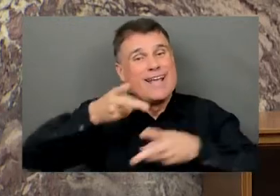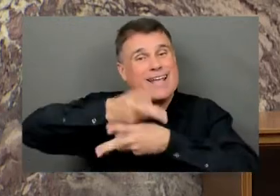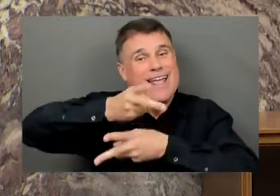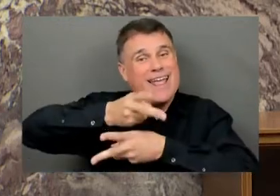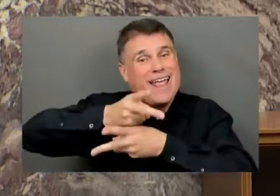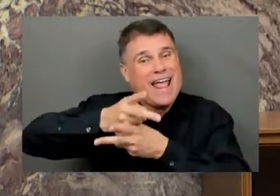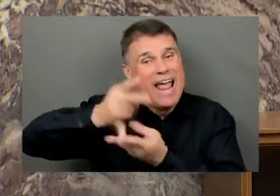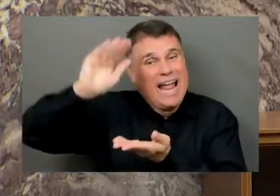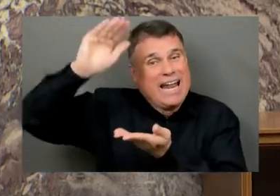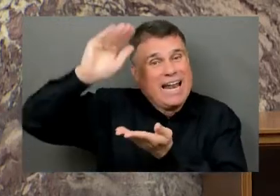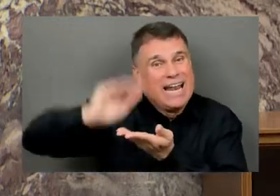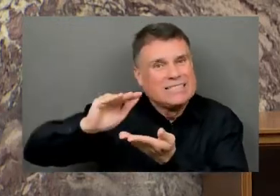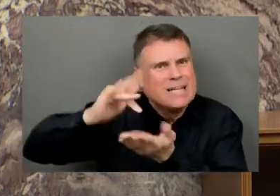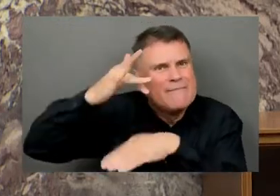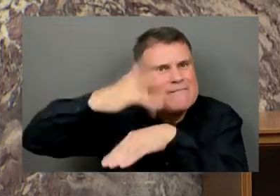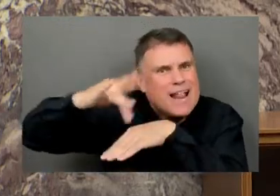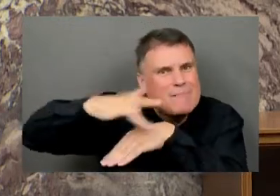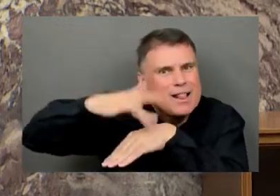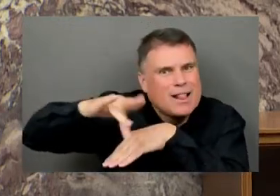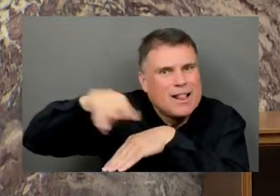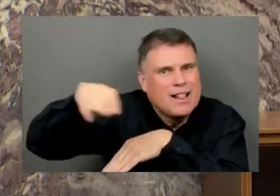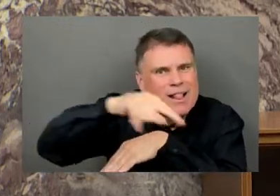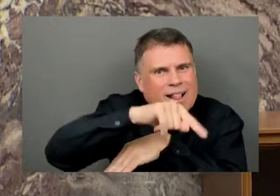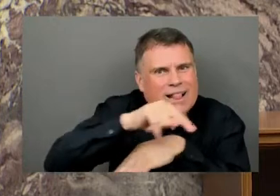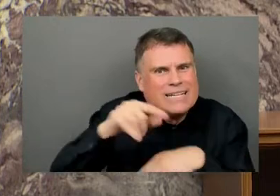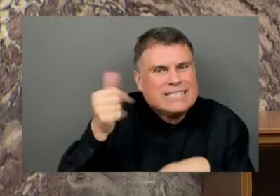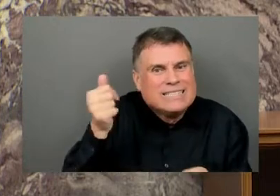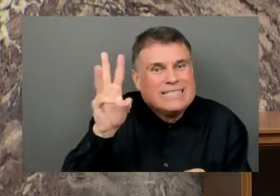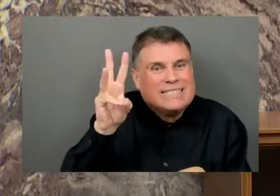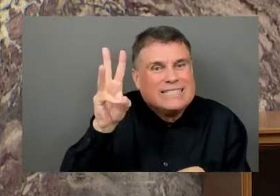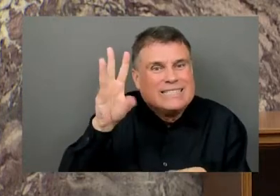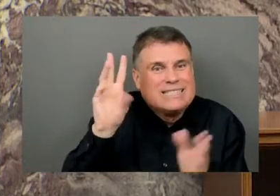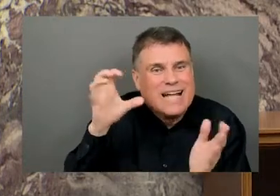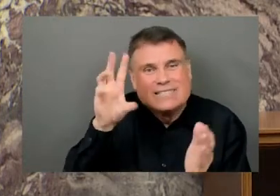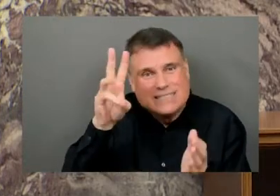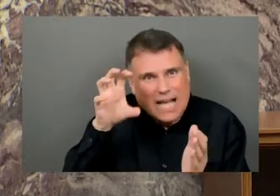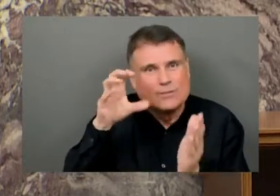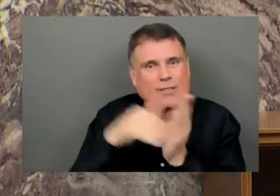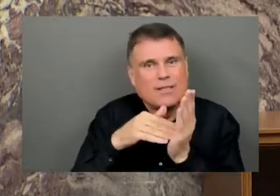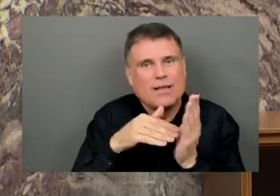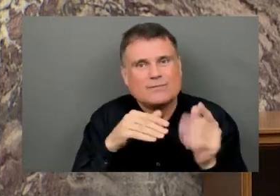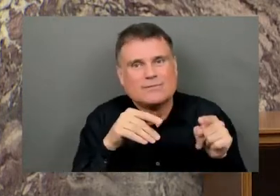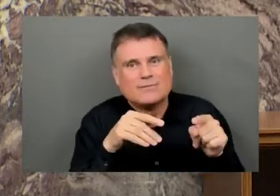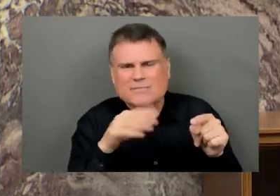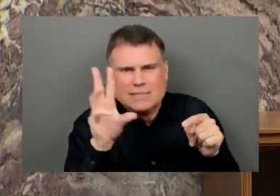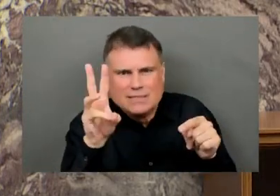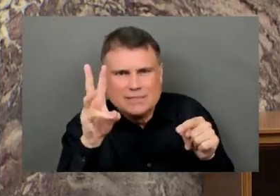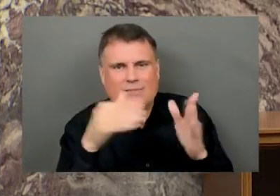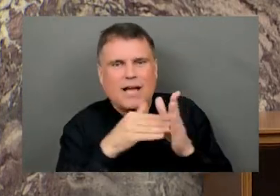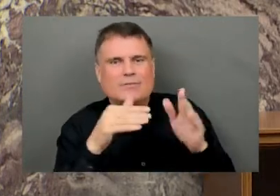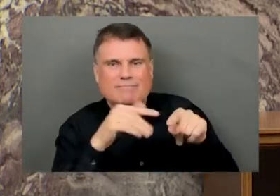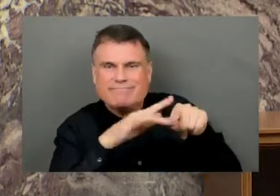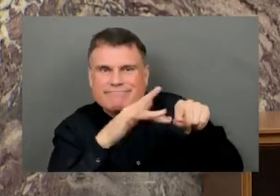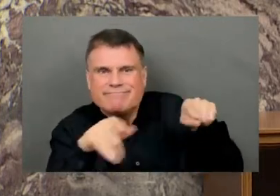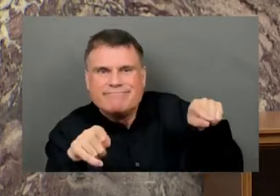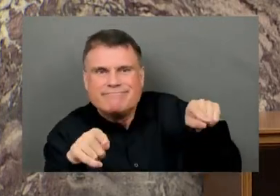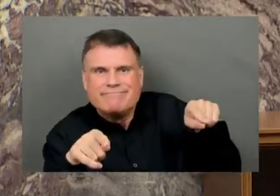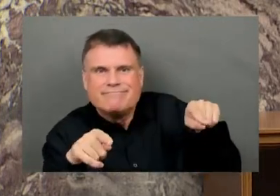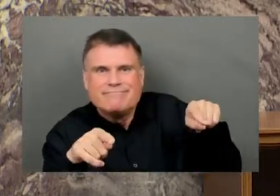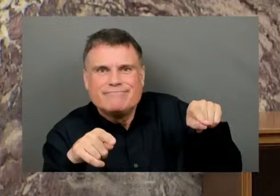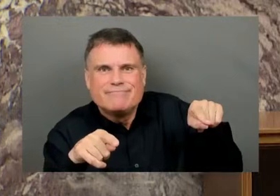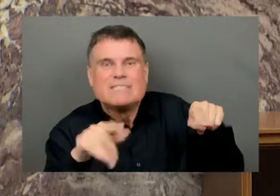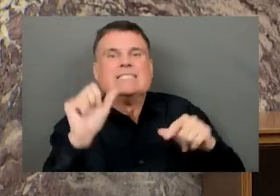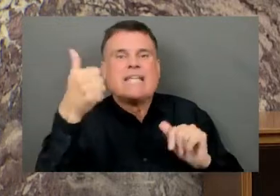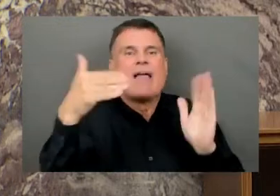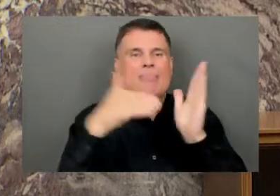2019. Or ICBC and lessening rates. Well, we actually have jacked up rates of 40% that then they